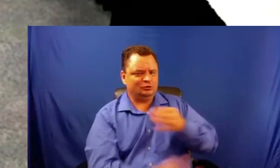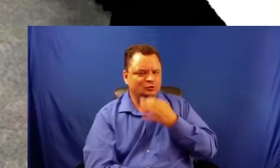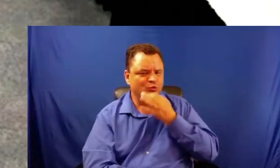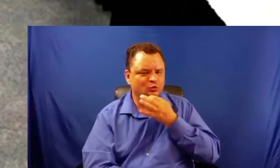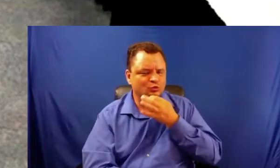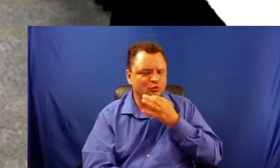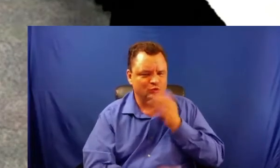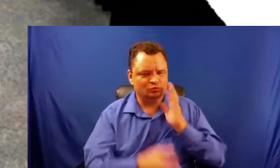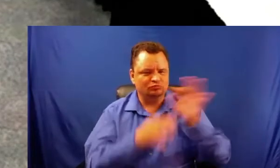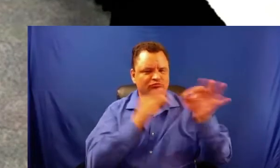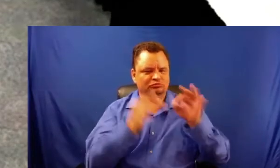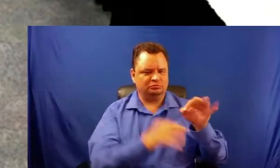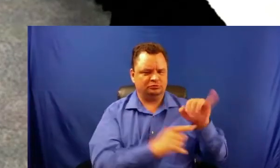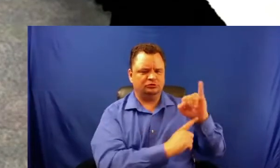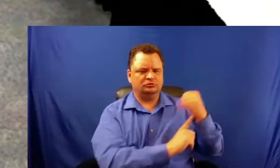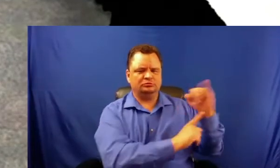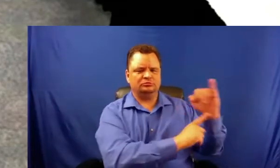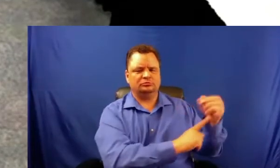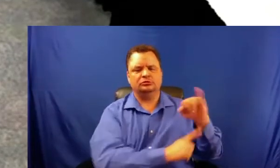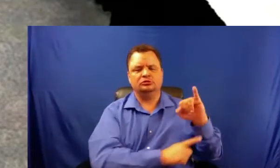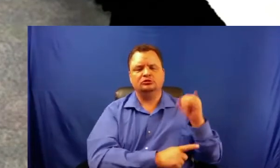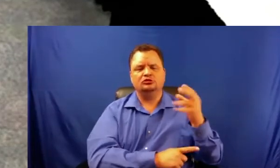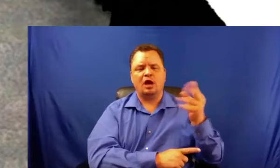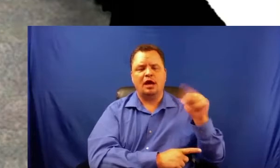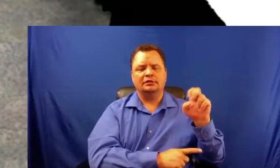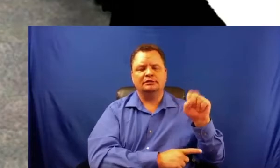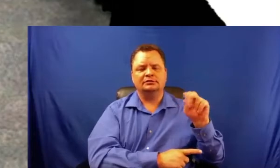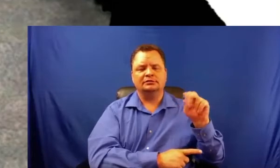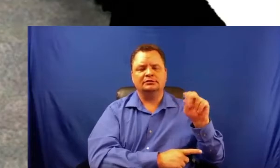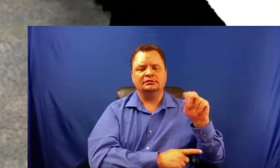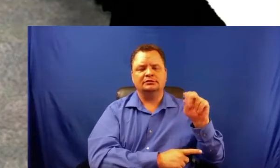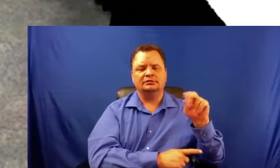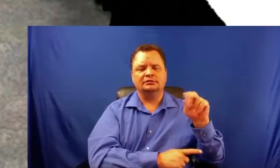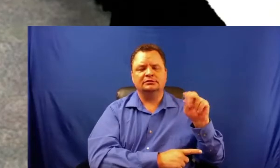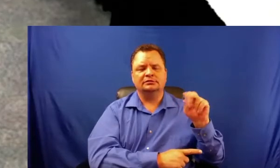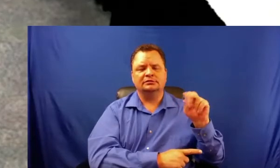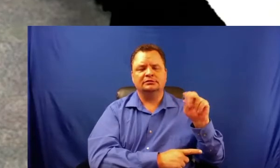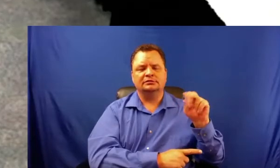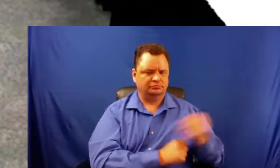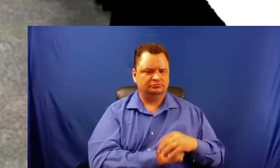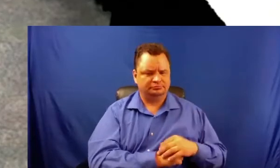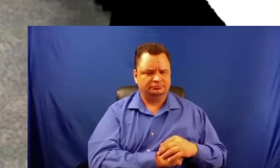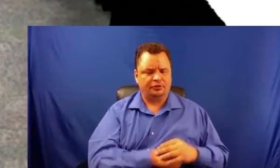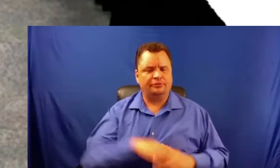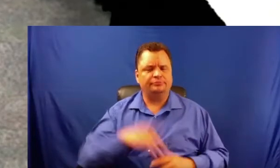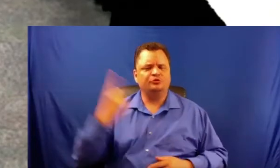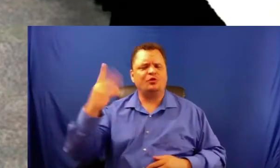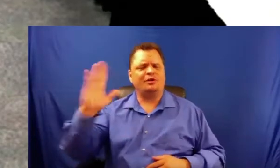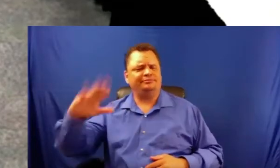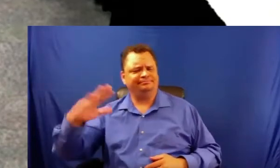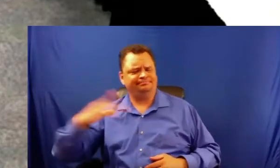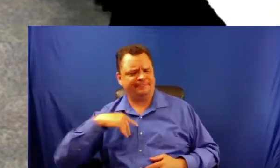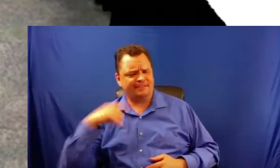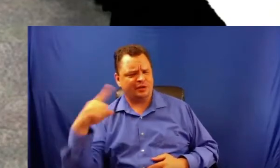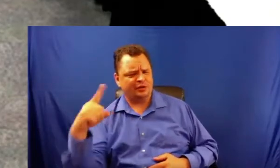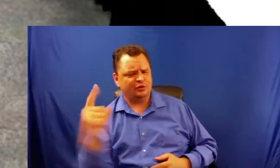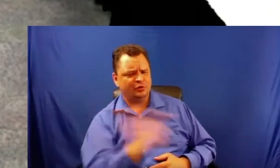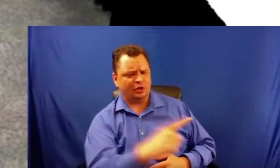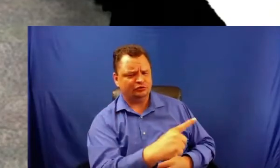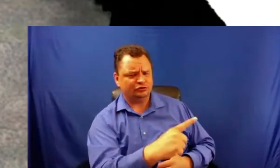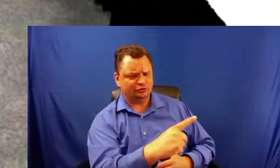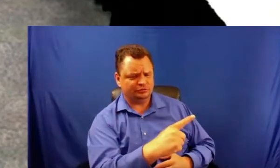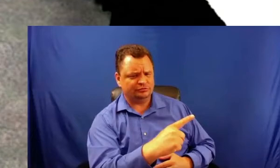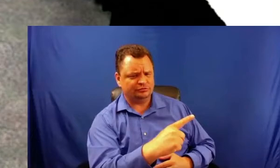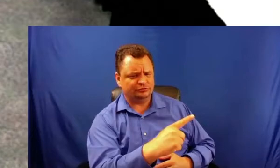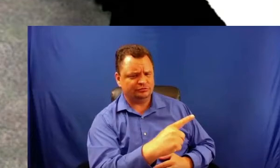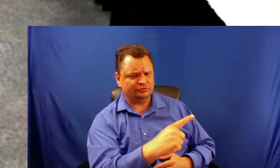Oh, Kari. Thank you. To Councilman Donovan's question, it's a good question about UC Health